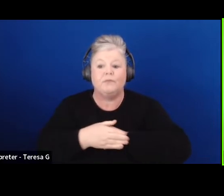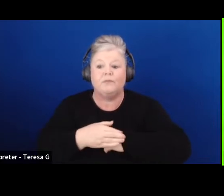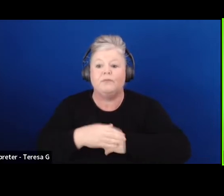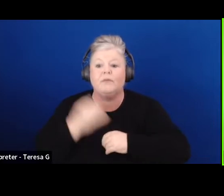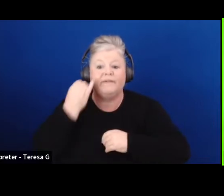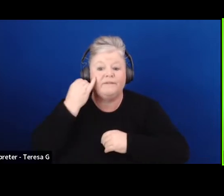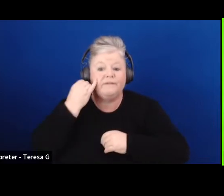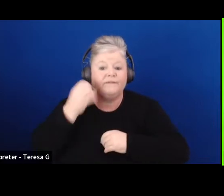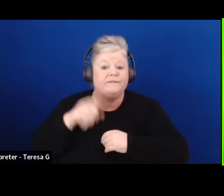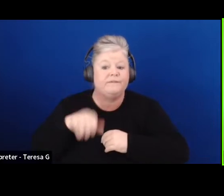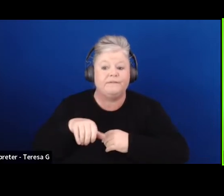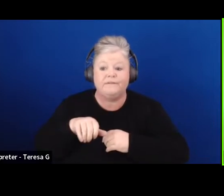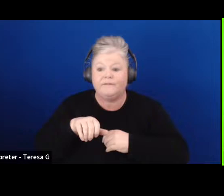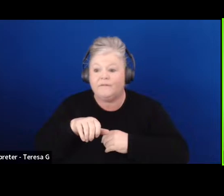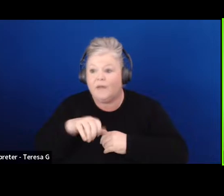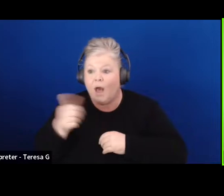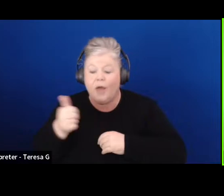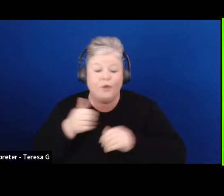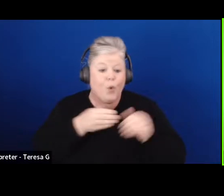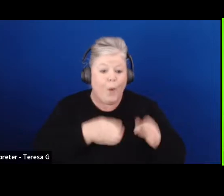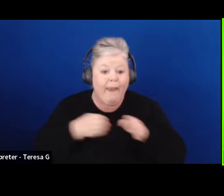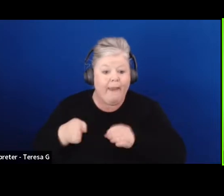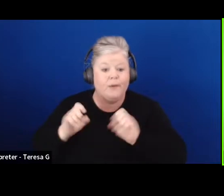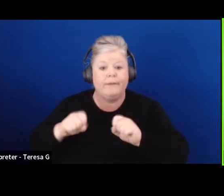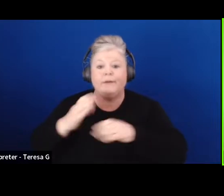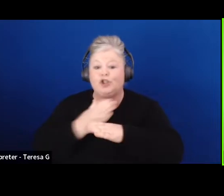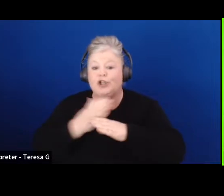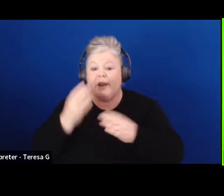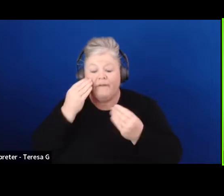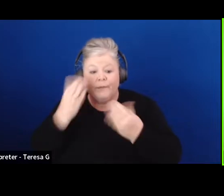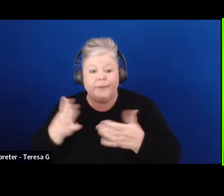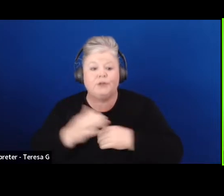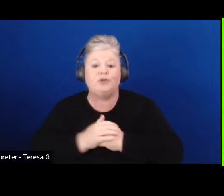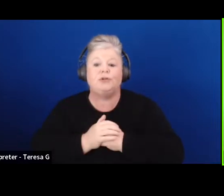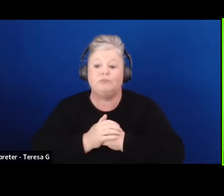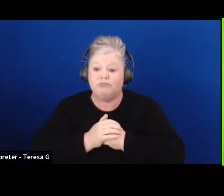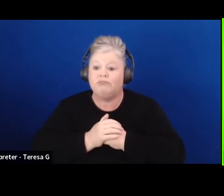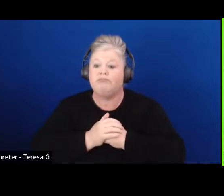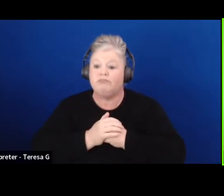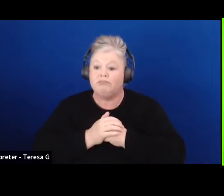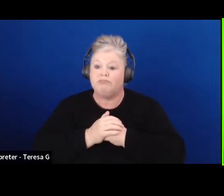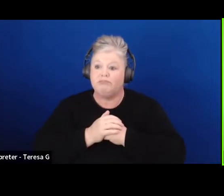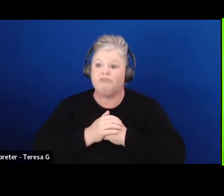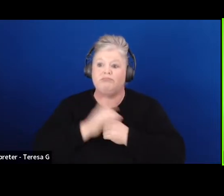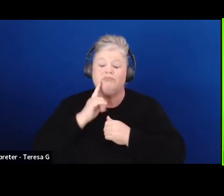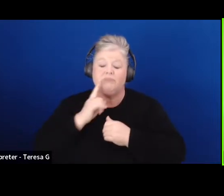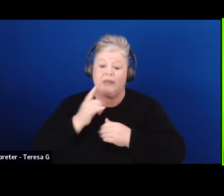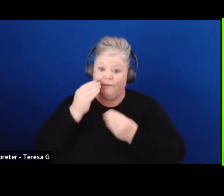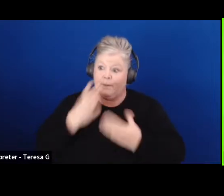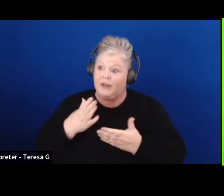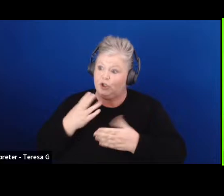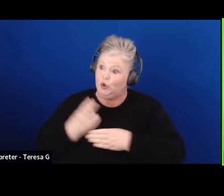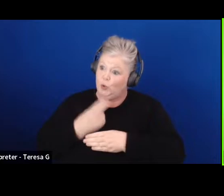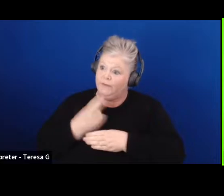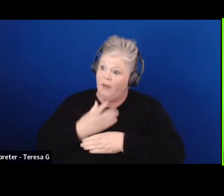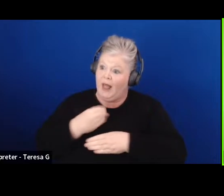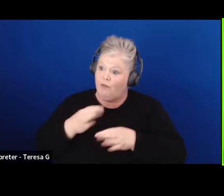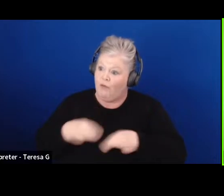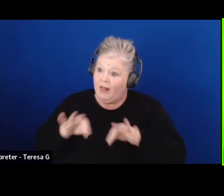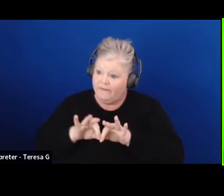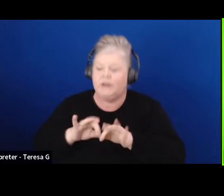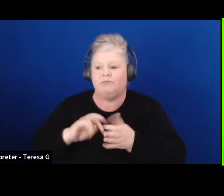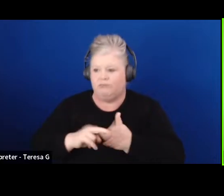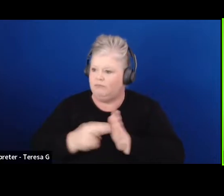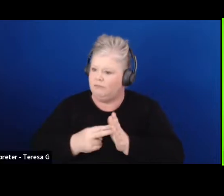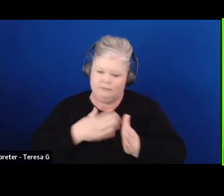means of sharing information and the usefulness and relevance of that information. So please do